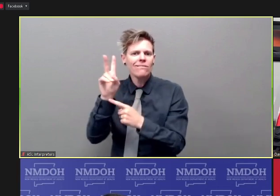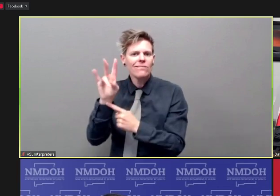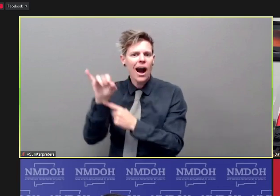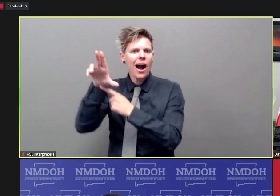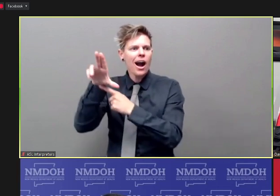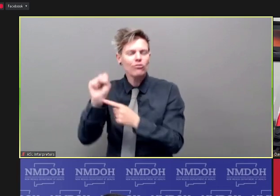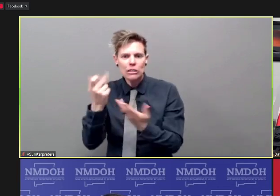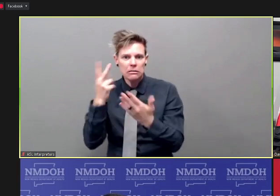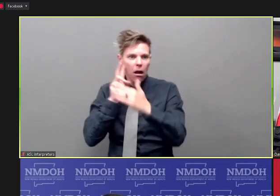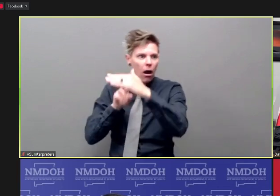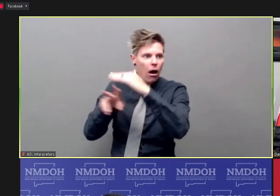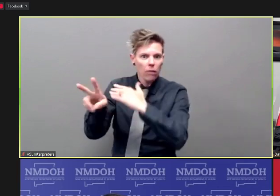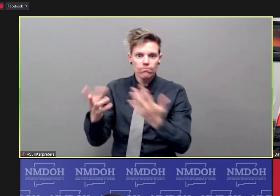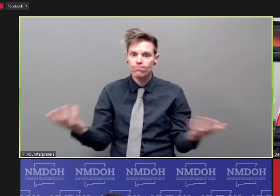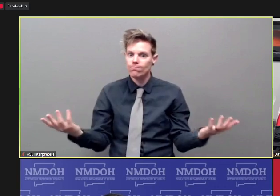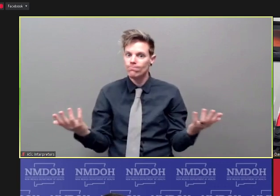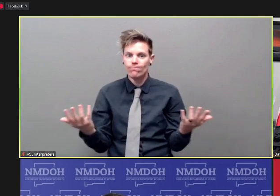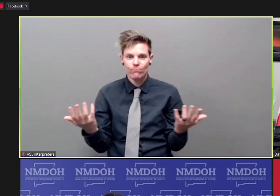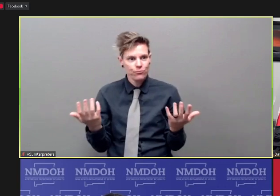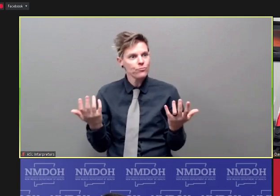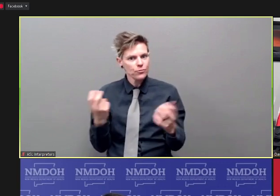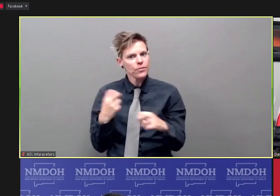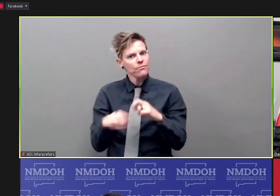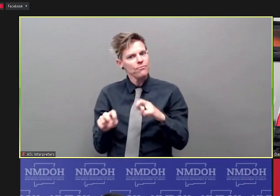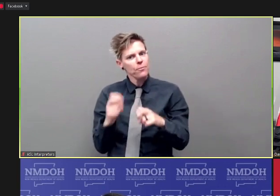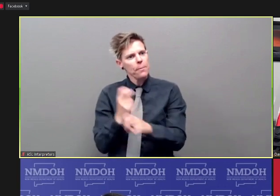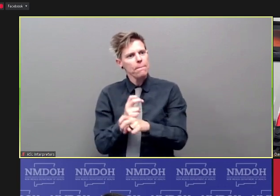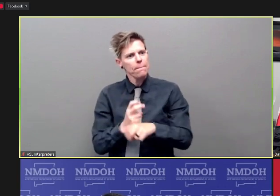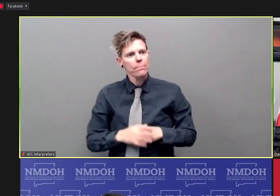COVID. I sure wish we had a